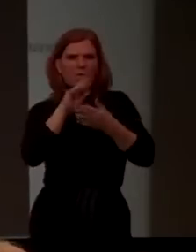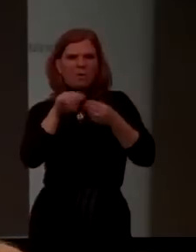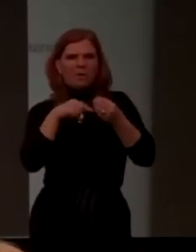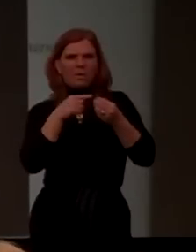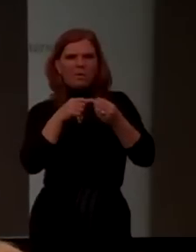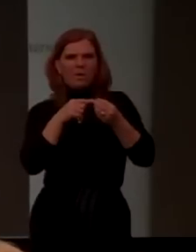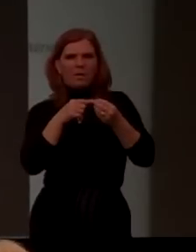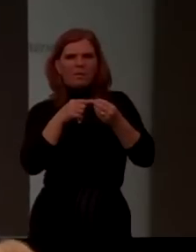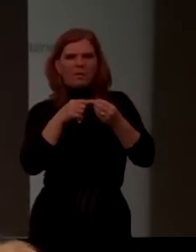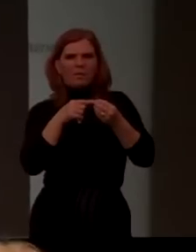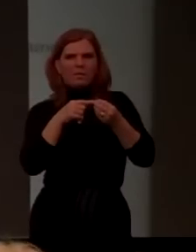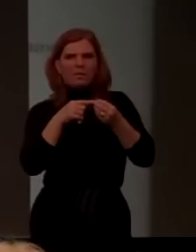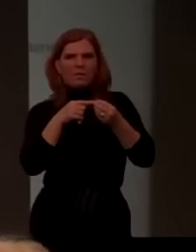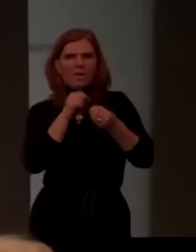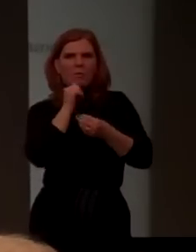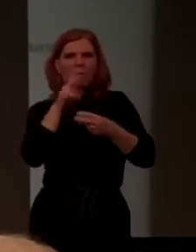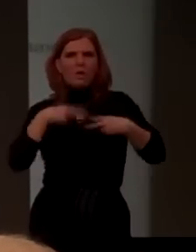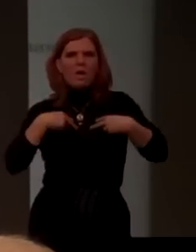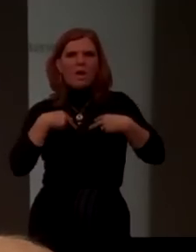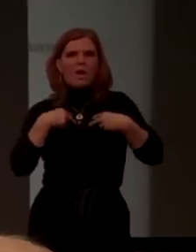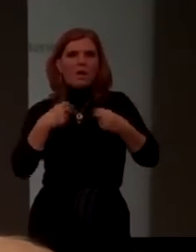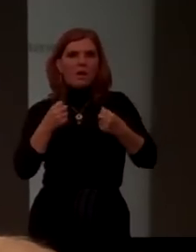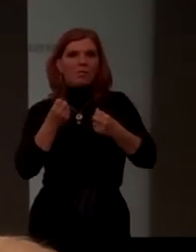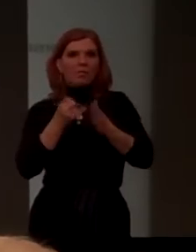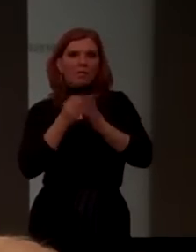how unhealthy it was.